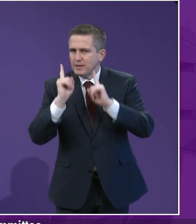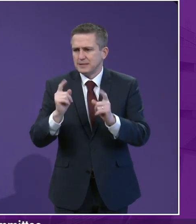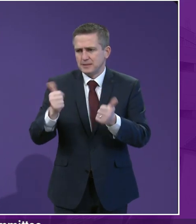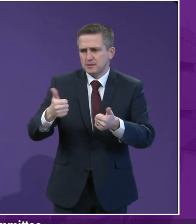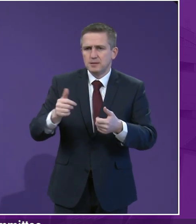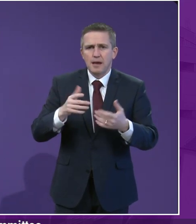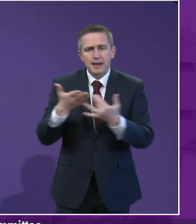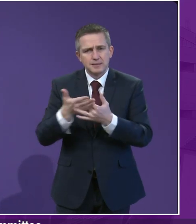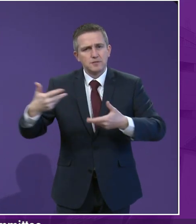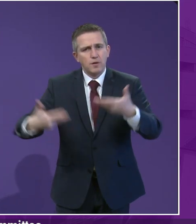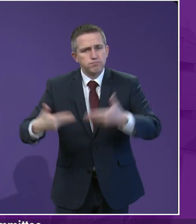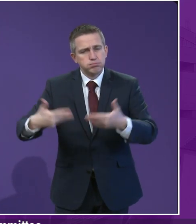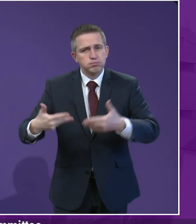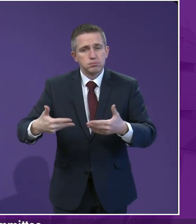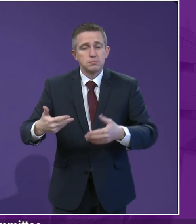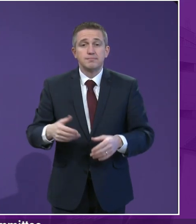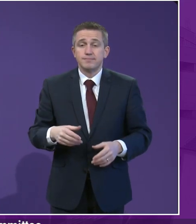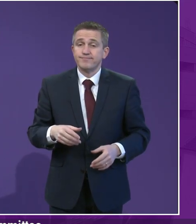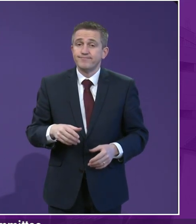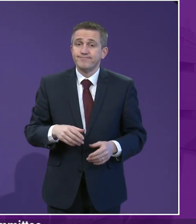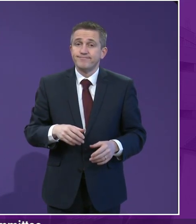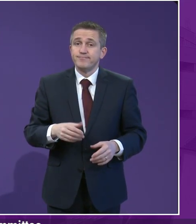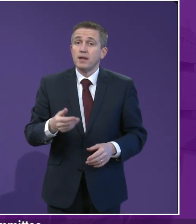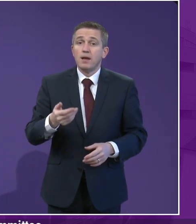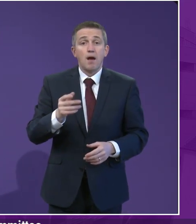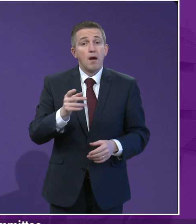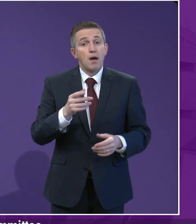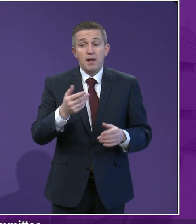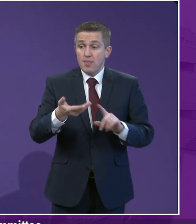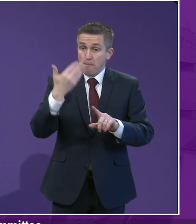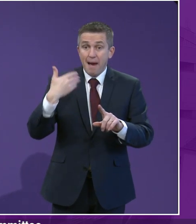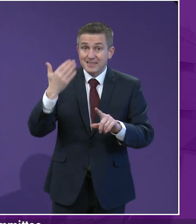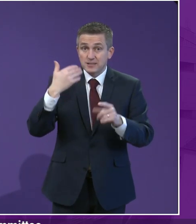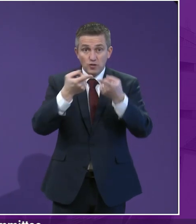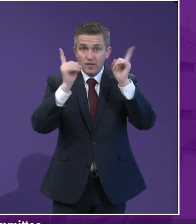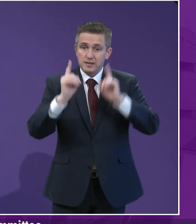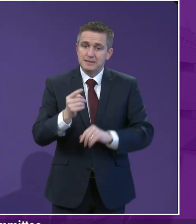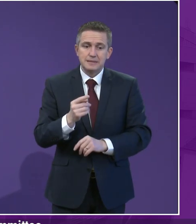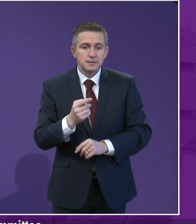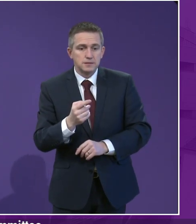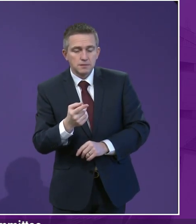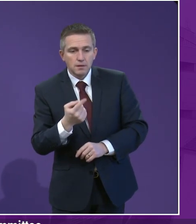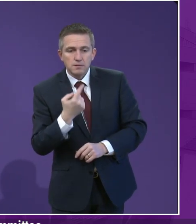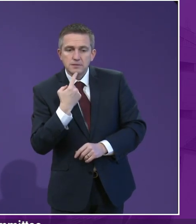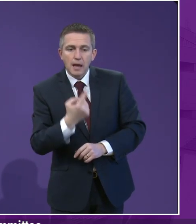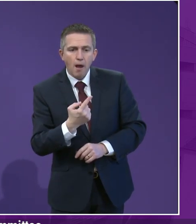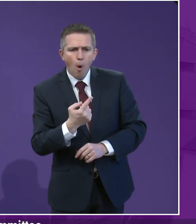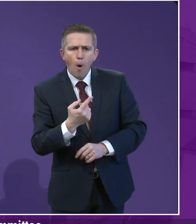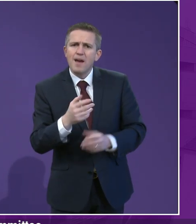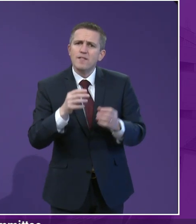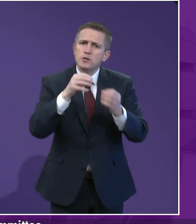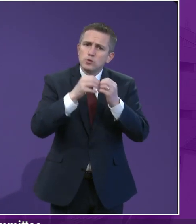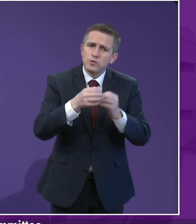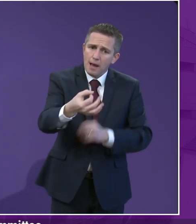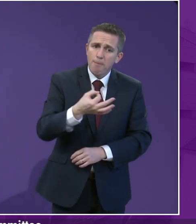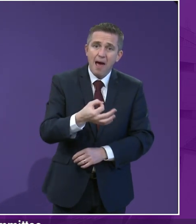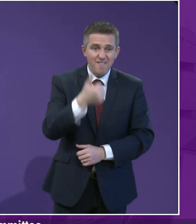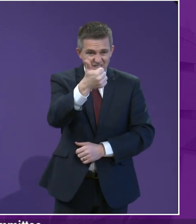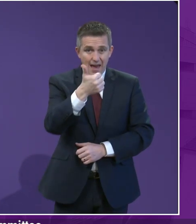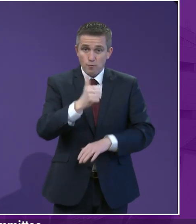there. The students are smart enough not to go to a university that has no reputation for providing proper support.